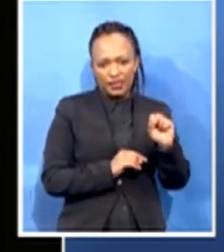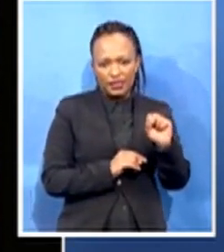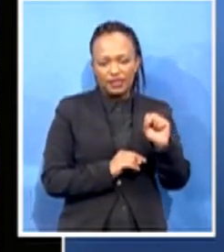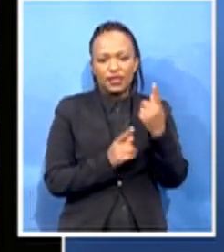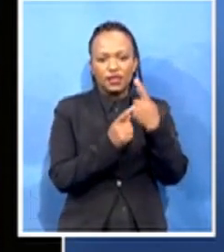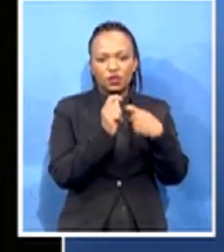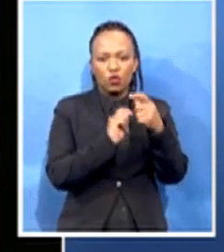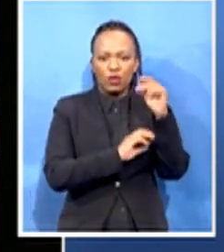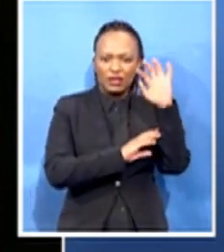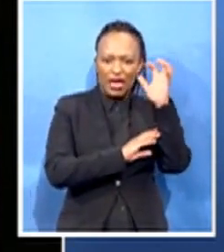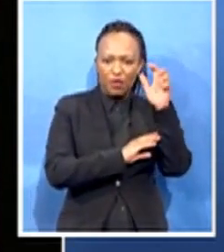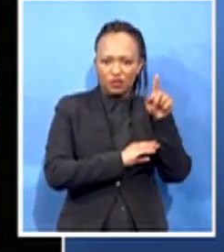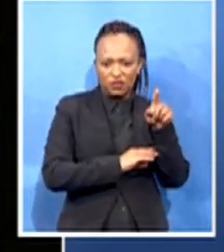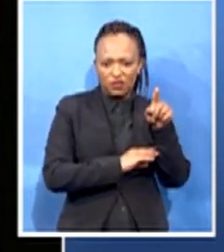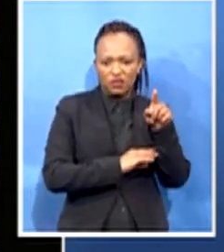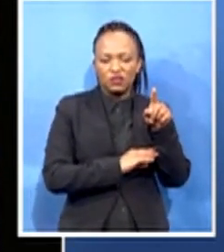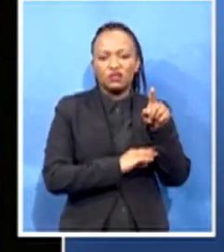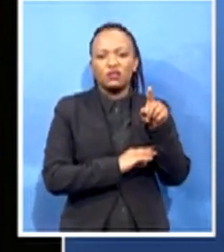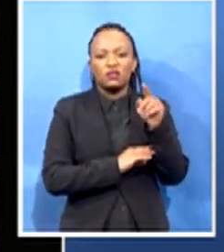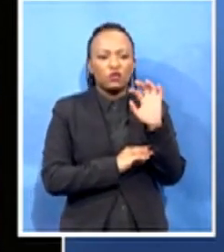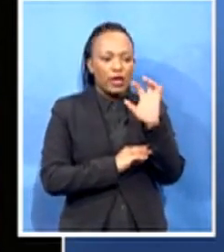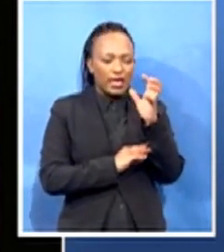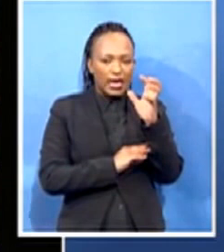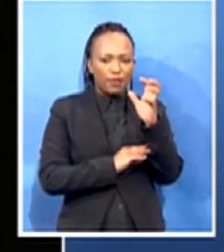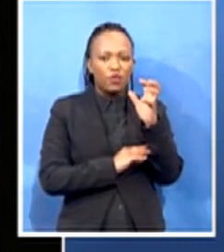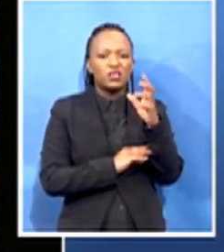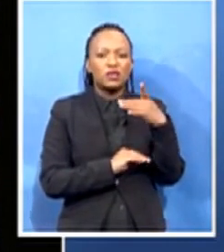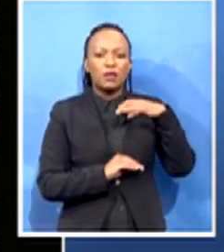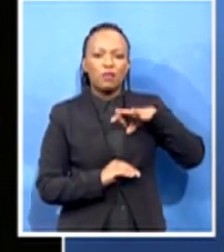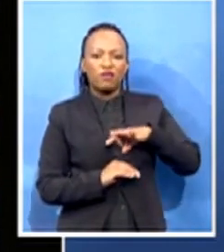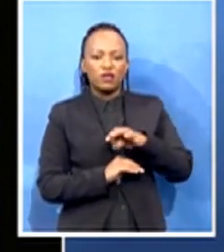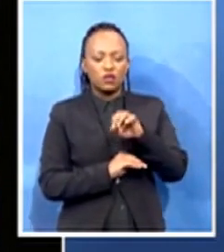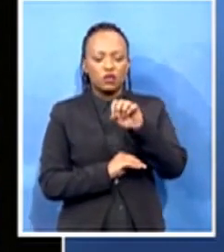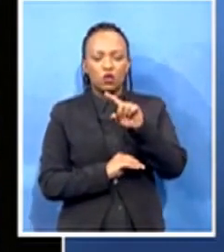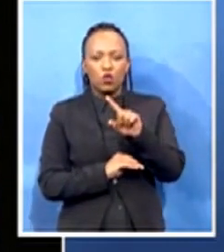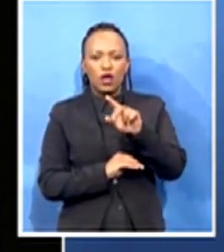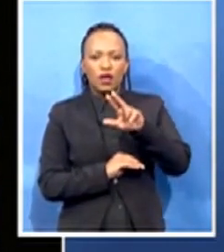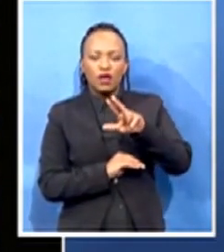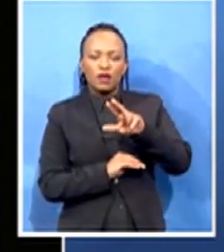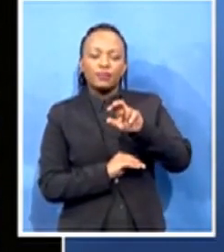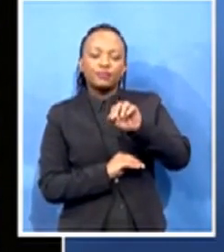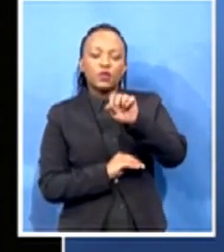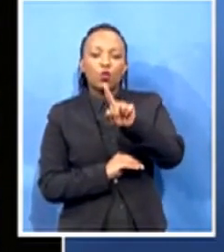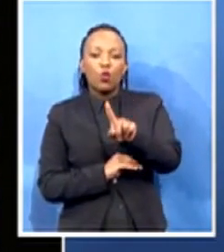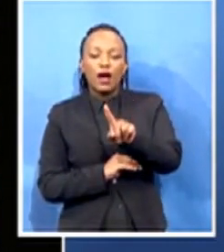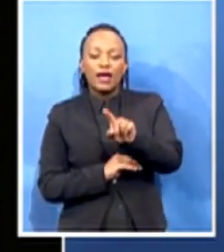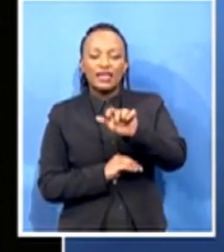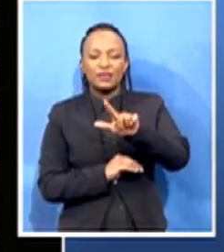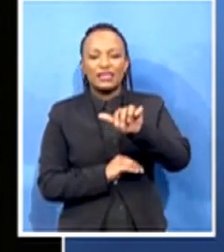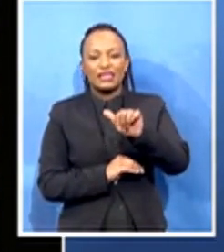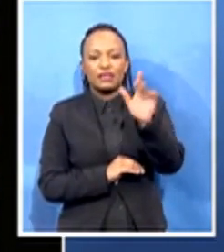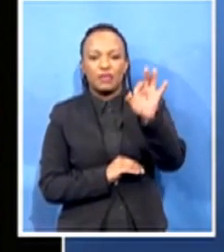where they've made a profit of 176%. If you look at Exxaro, they've declared